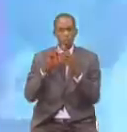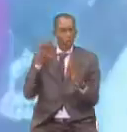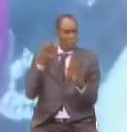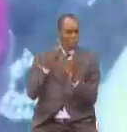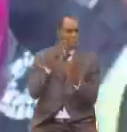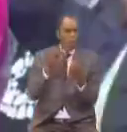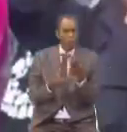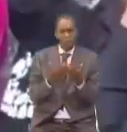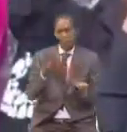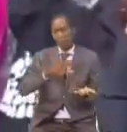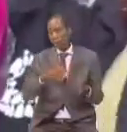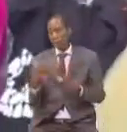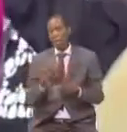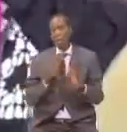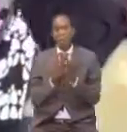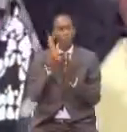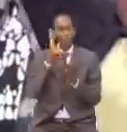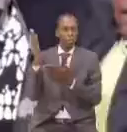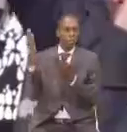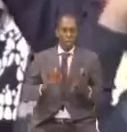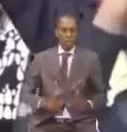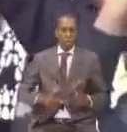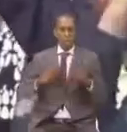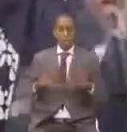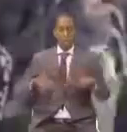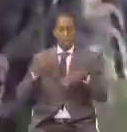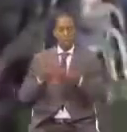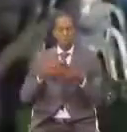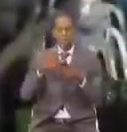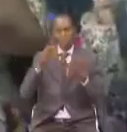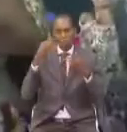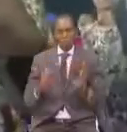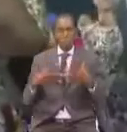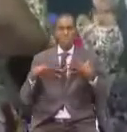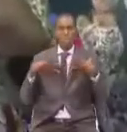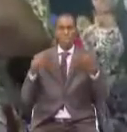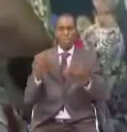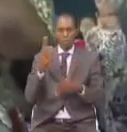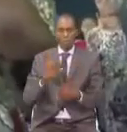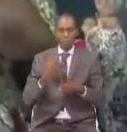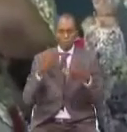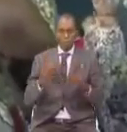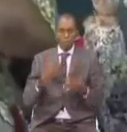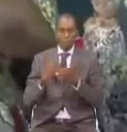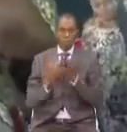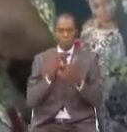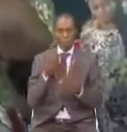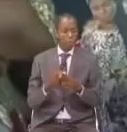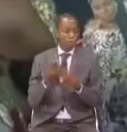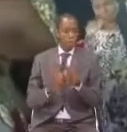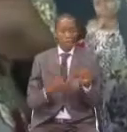bring life to them right now. Heal them in Jesus' name. Everything that